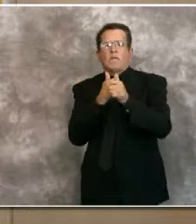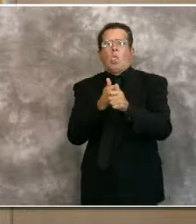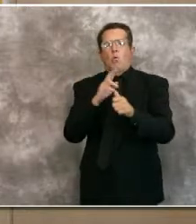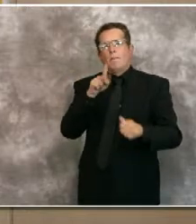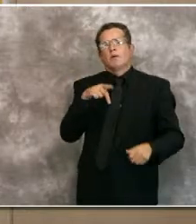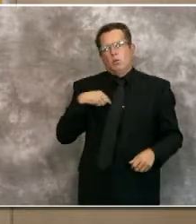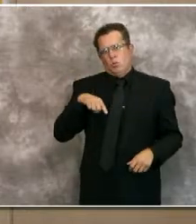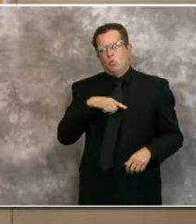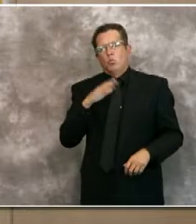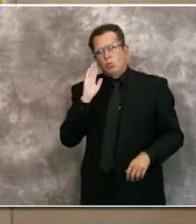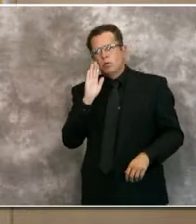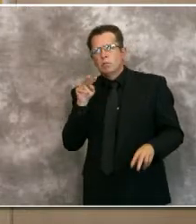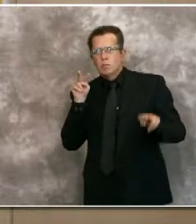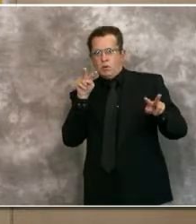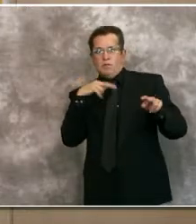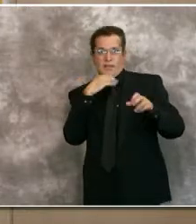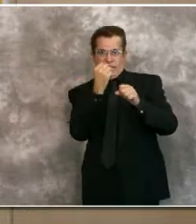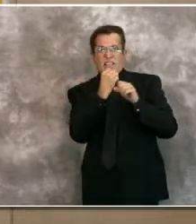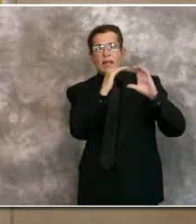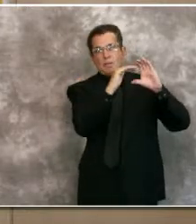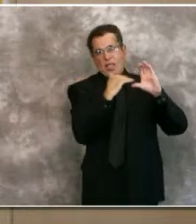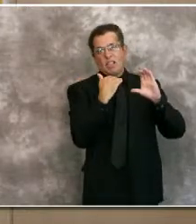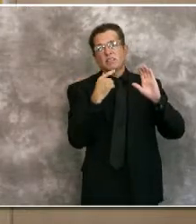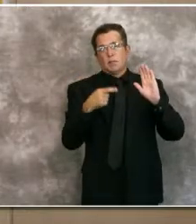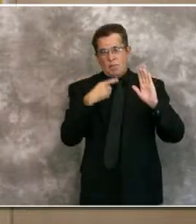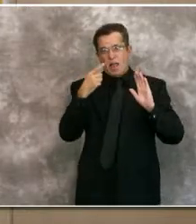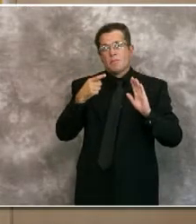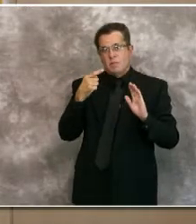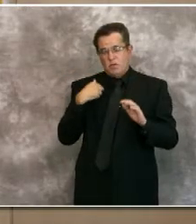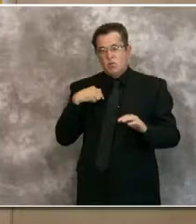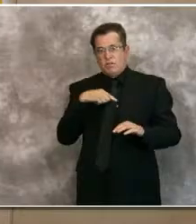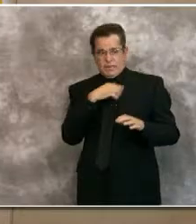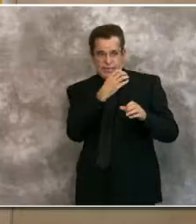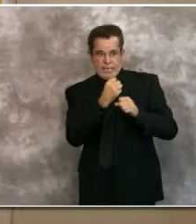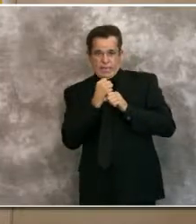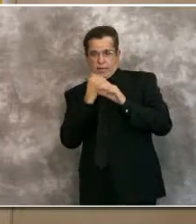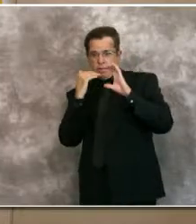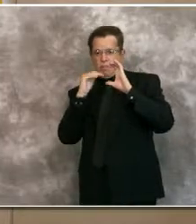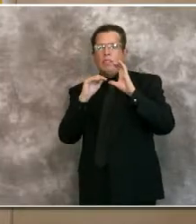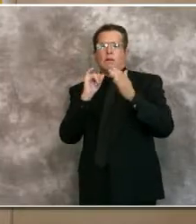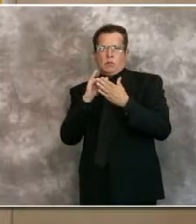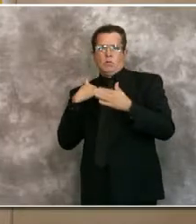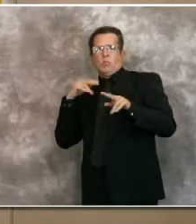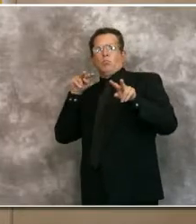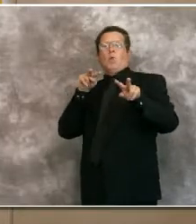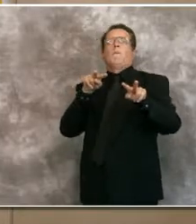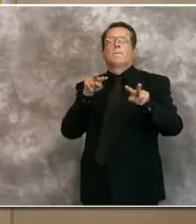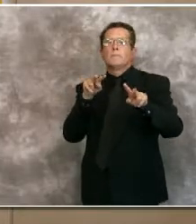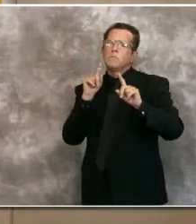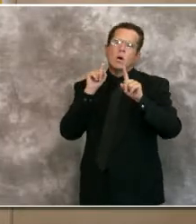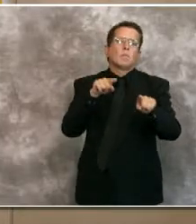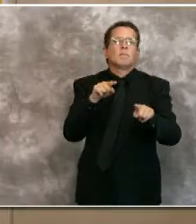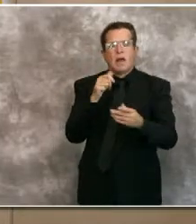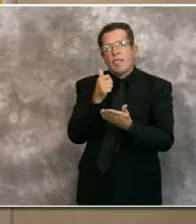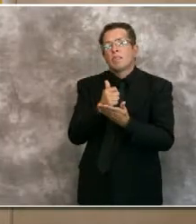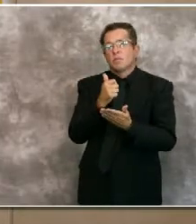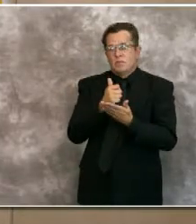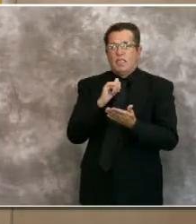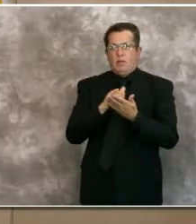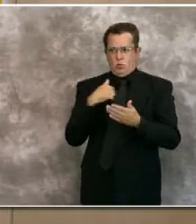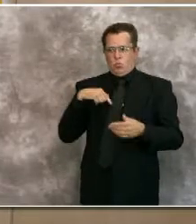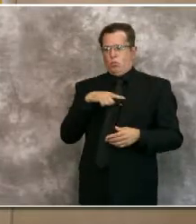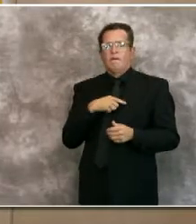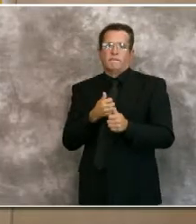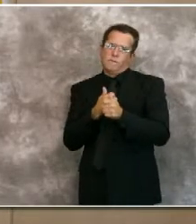So we get emails from time to time about that, and that's the process that we